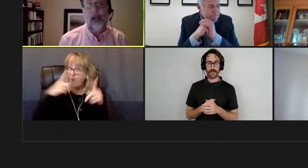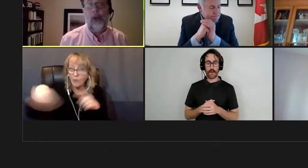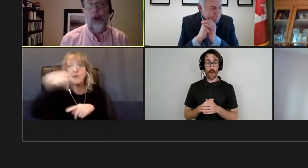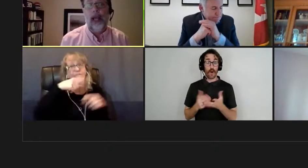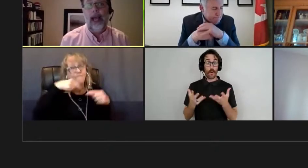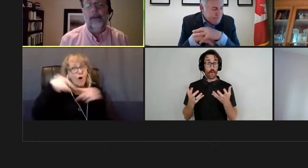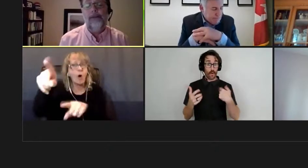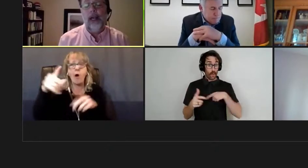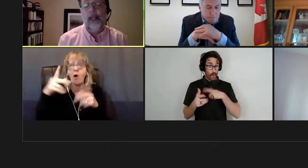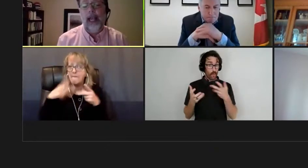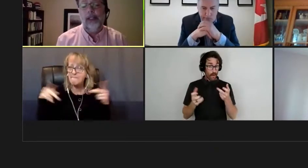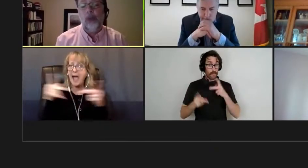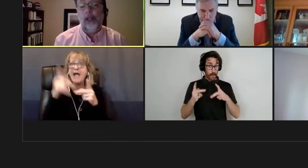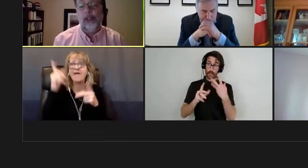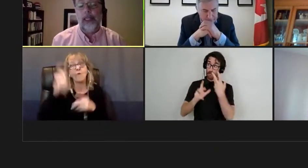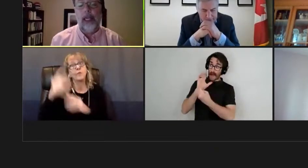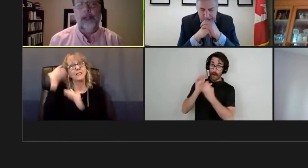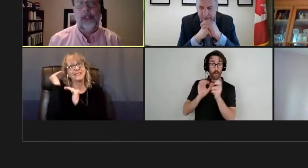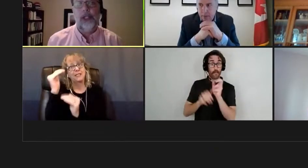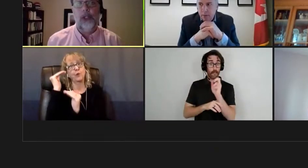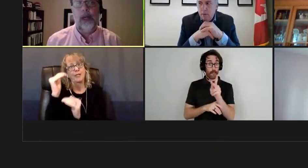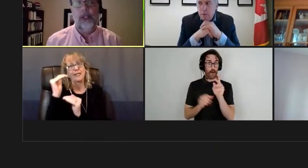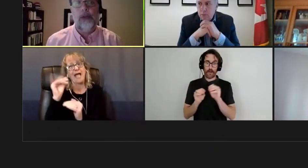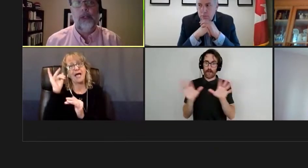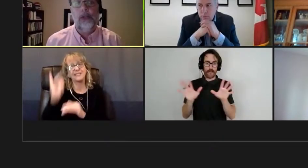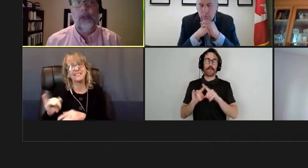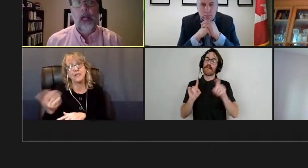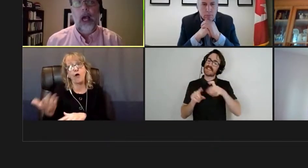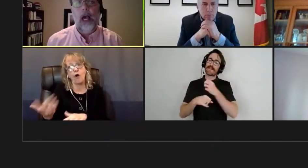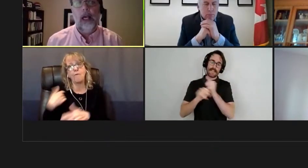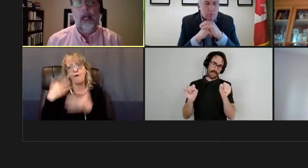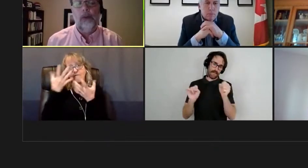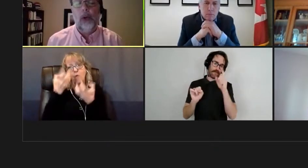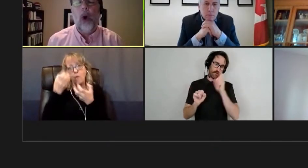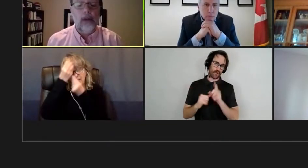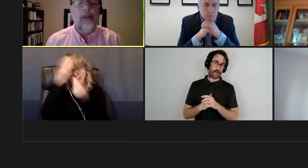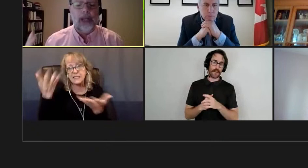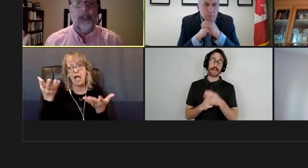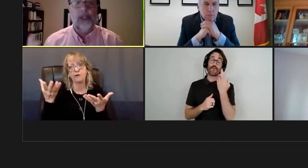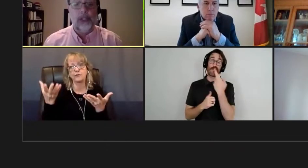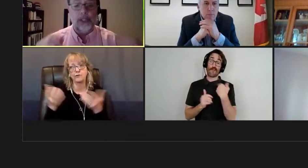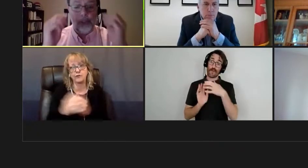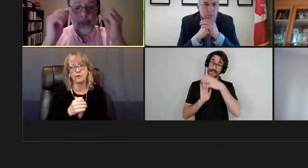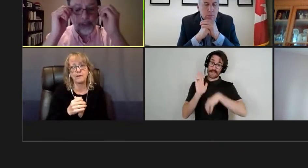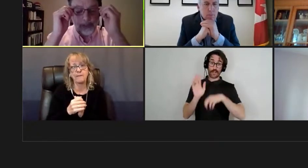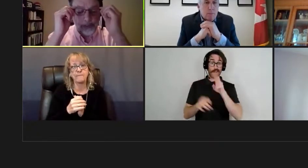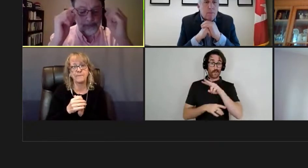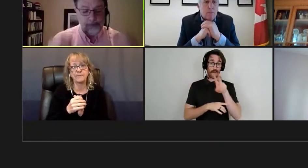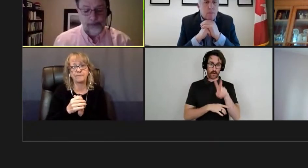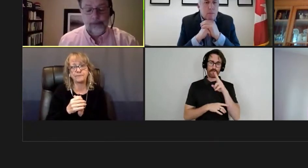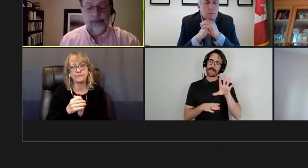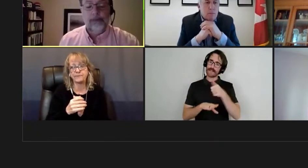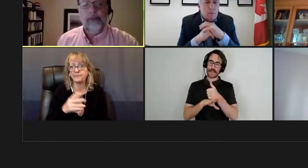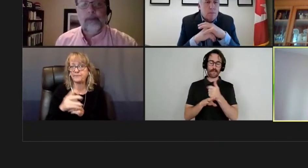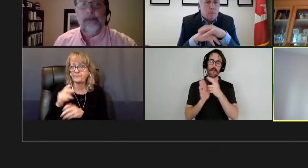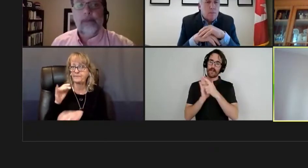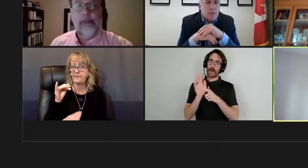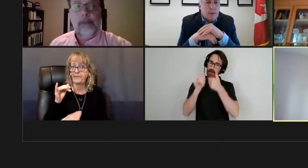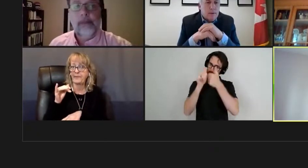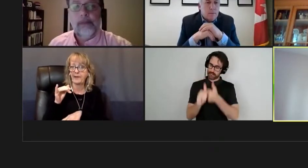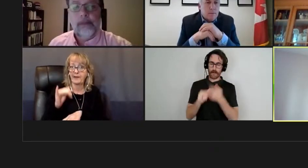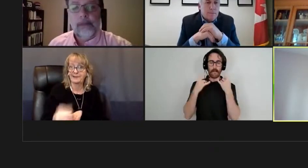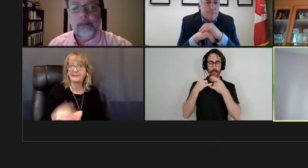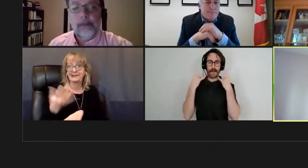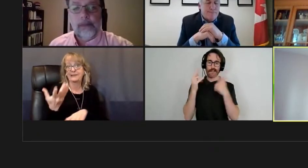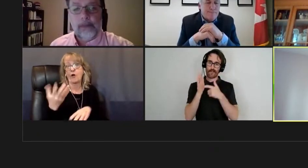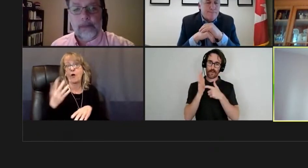messaging that we want to have done, as well as looking at our section 22 to require masks in certain situations. Okay, that's